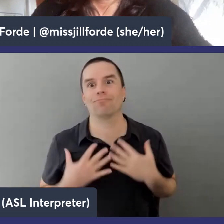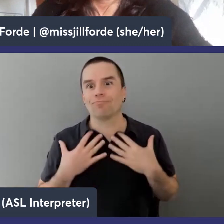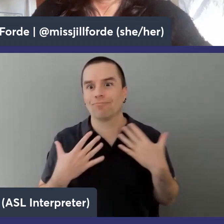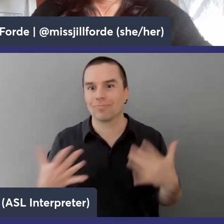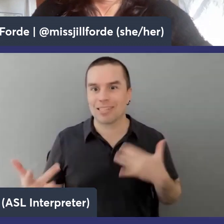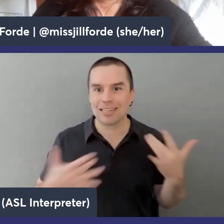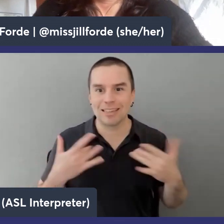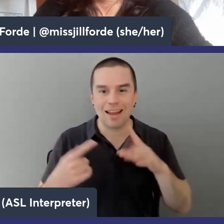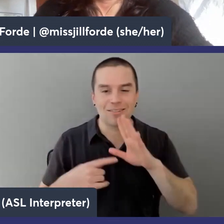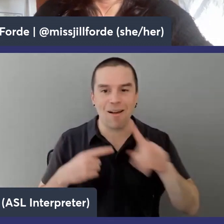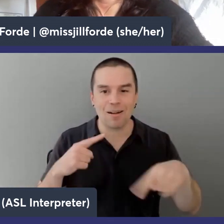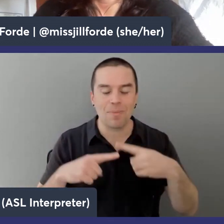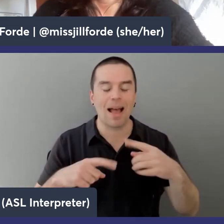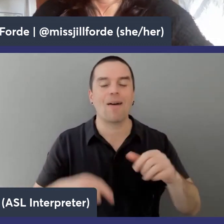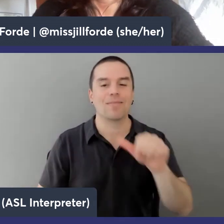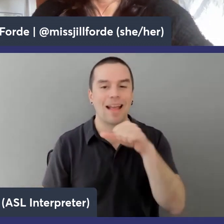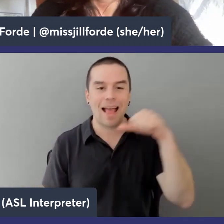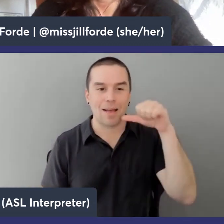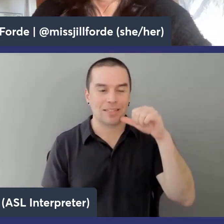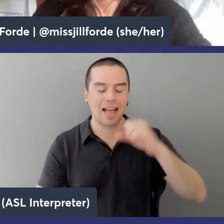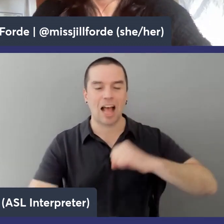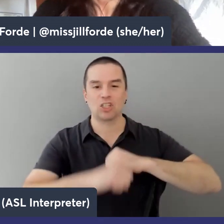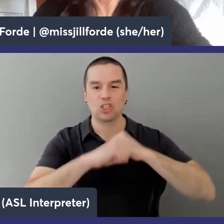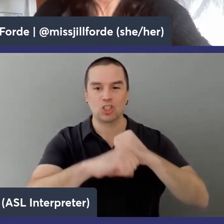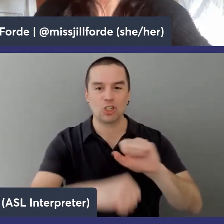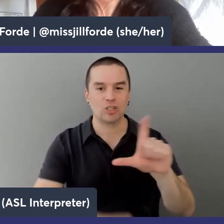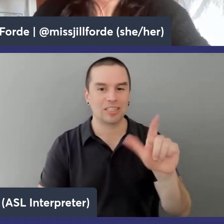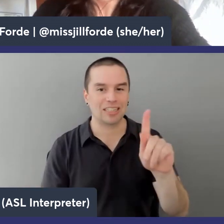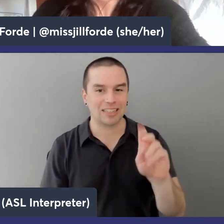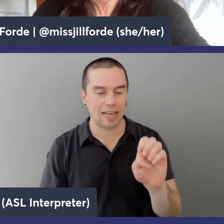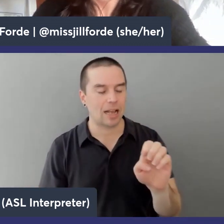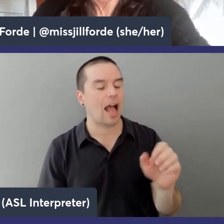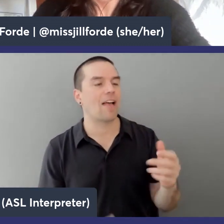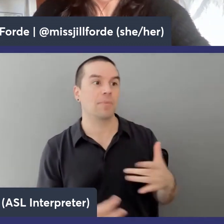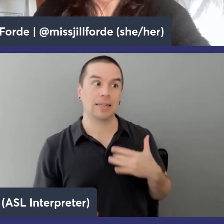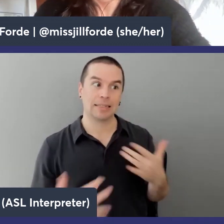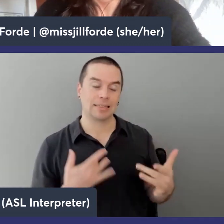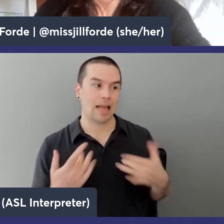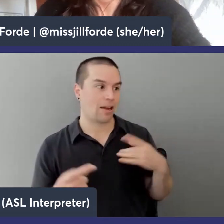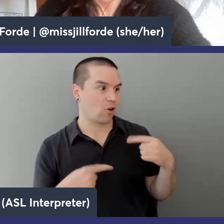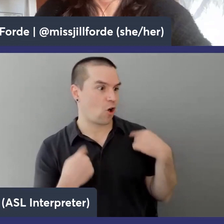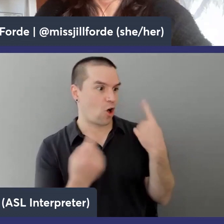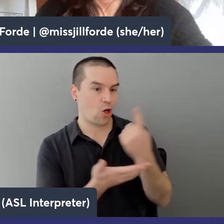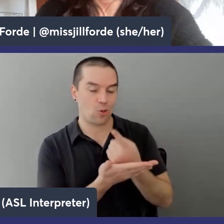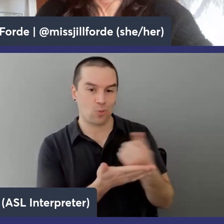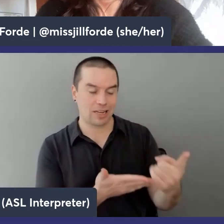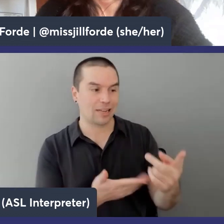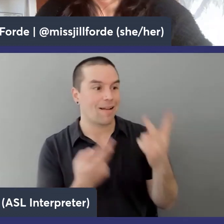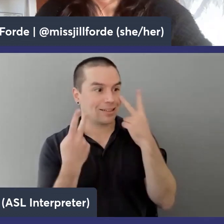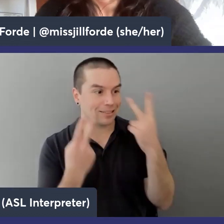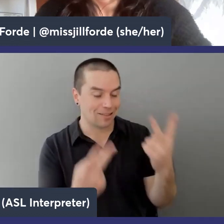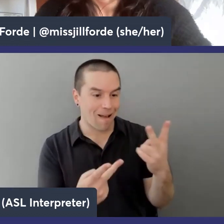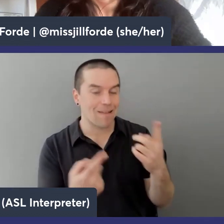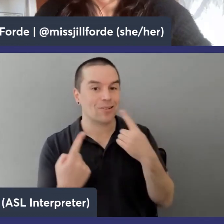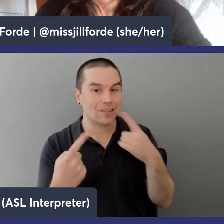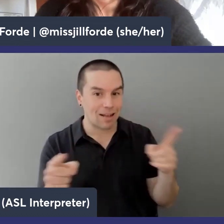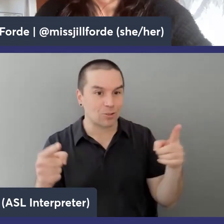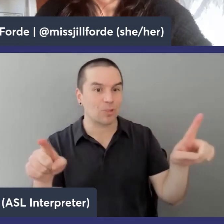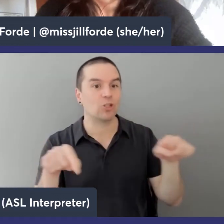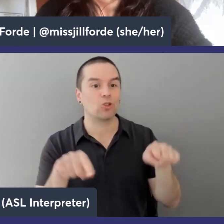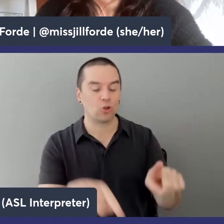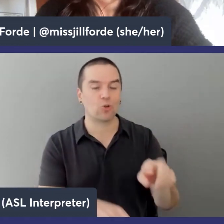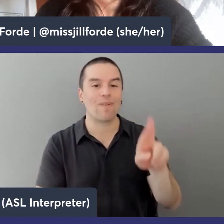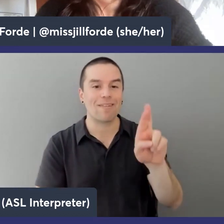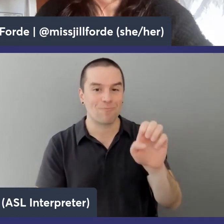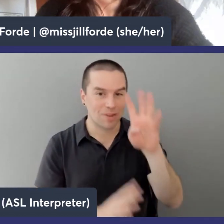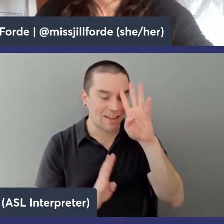Lake. I've been excited for this one all week because I saw this announcement at reInvent, and it seems obvious, right? Something that